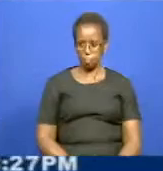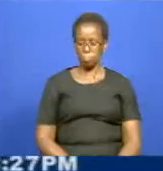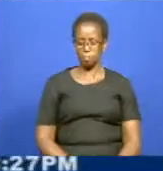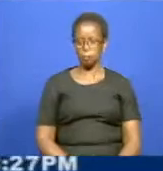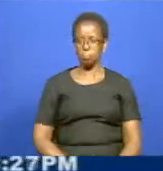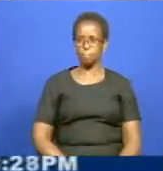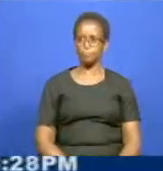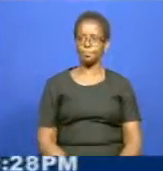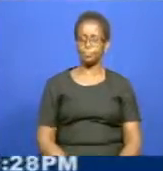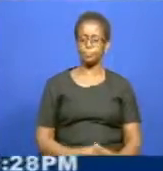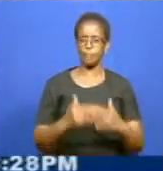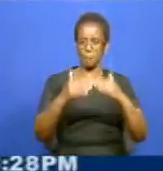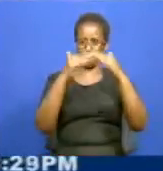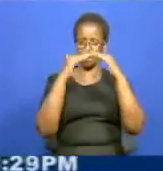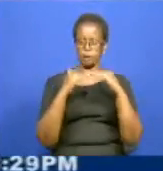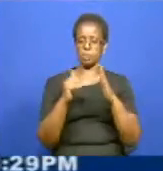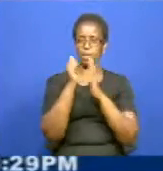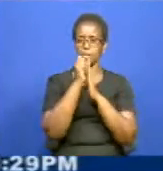Next order.